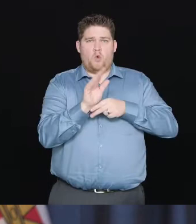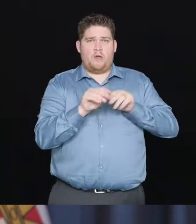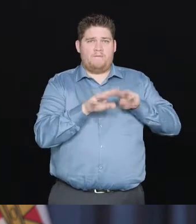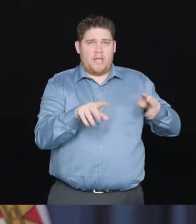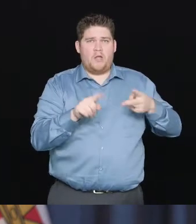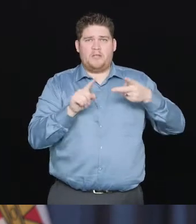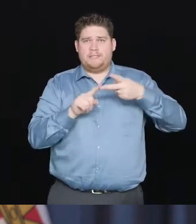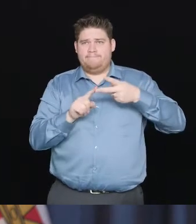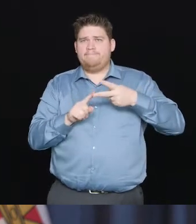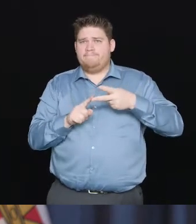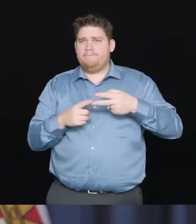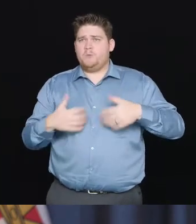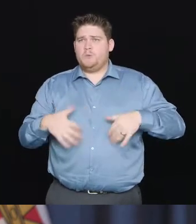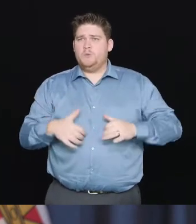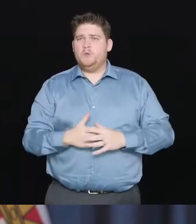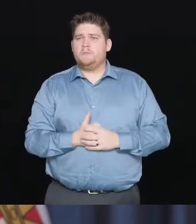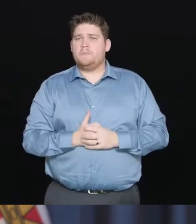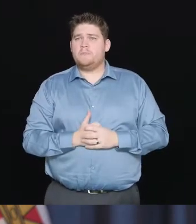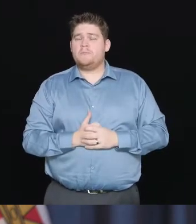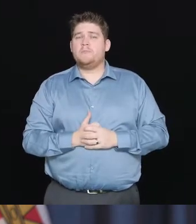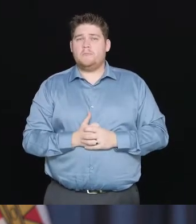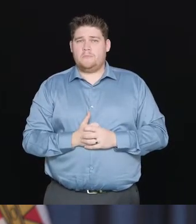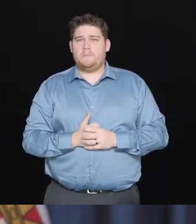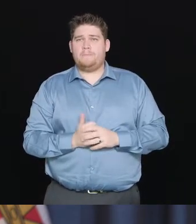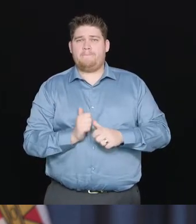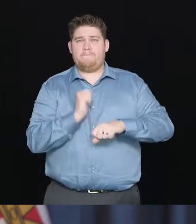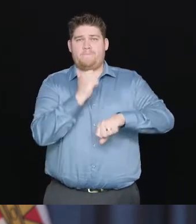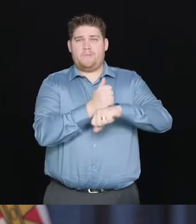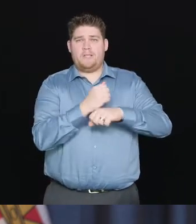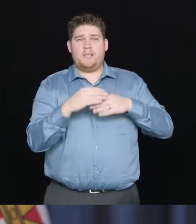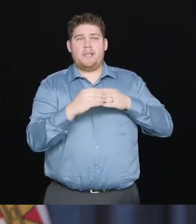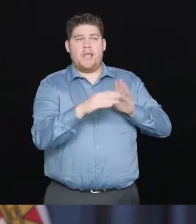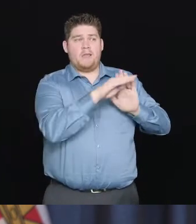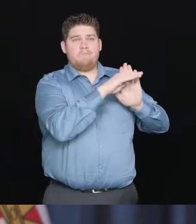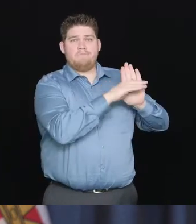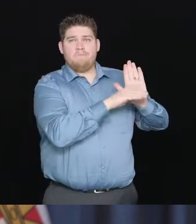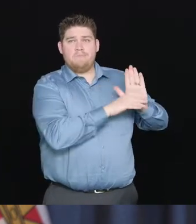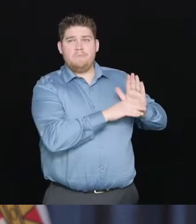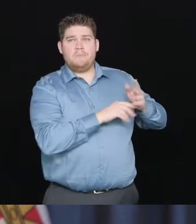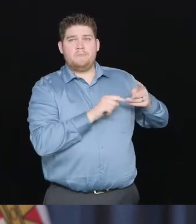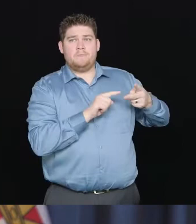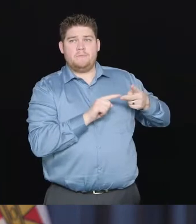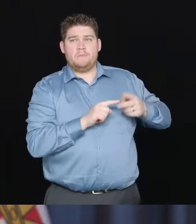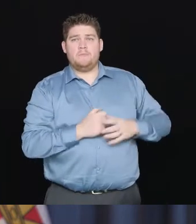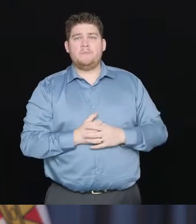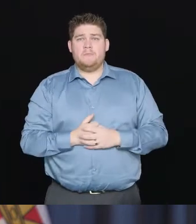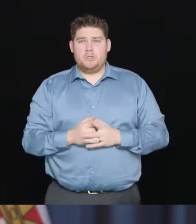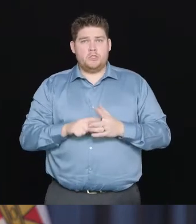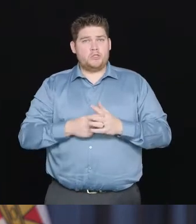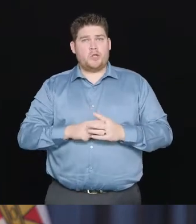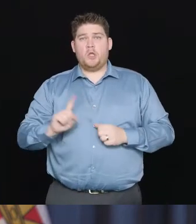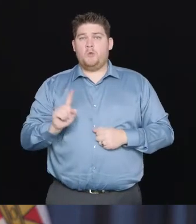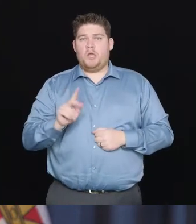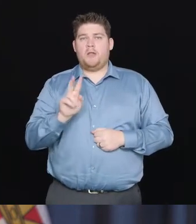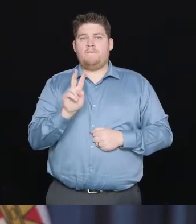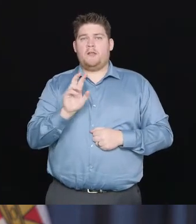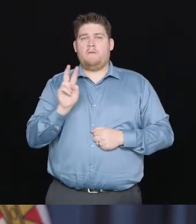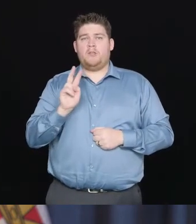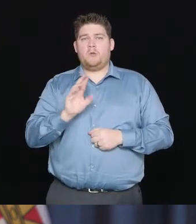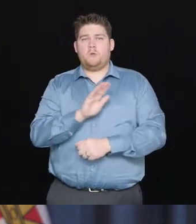Coastal Health, it has been unanimously endorsed by all the stakeholders for the BCCSU, including the Ministry of Health,